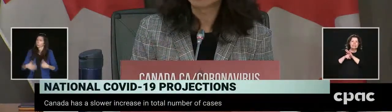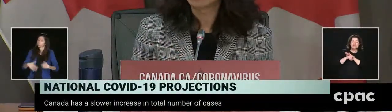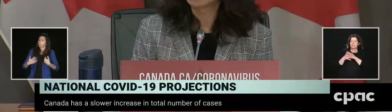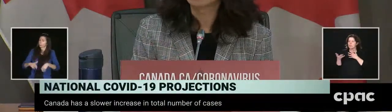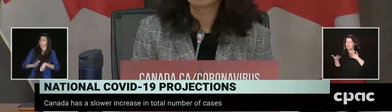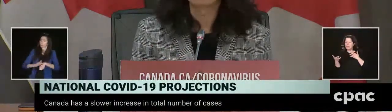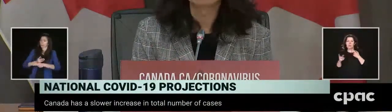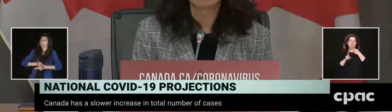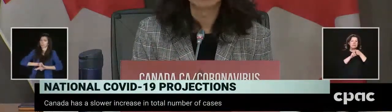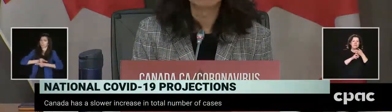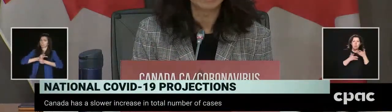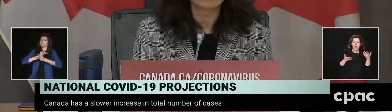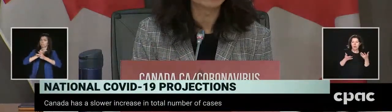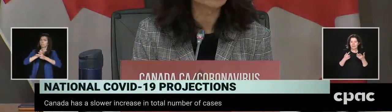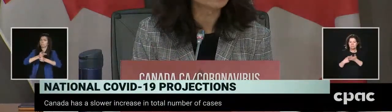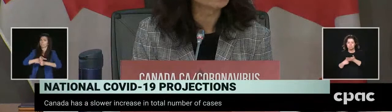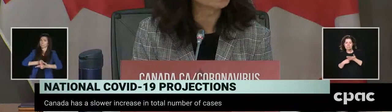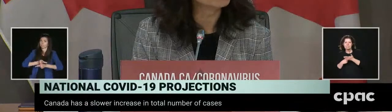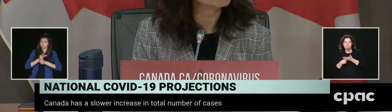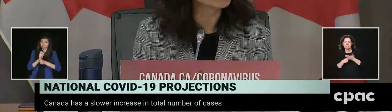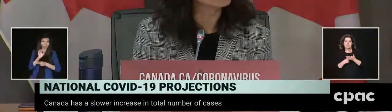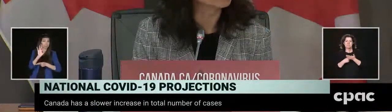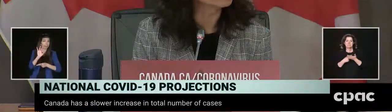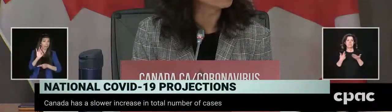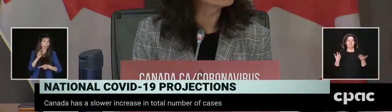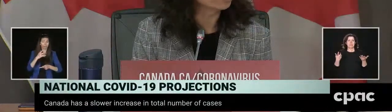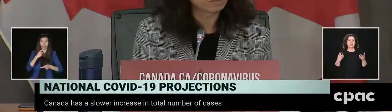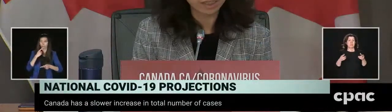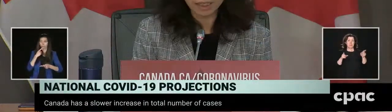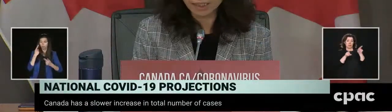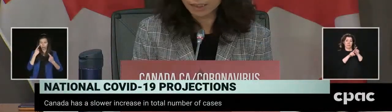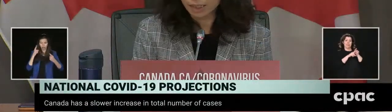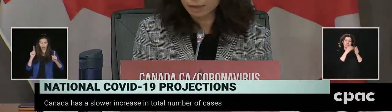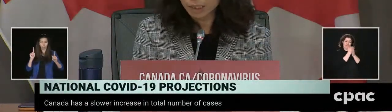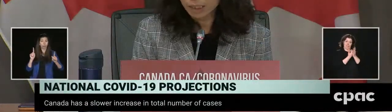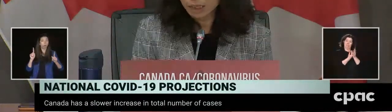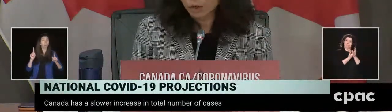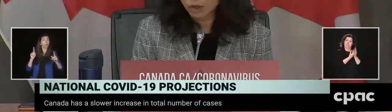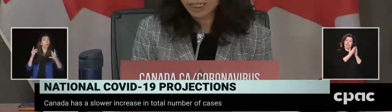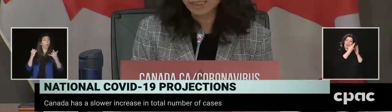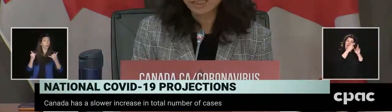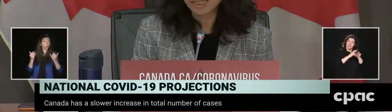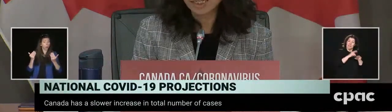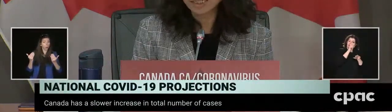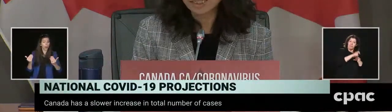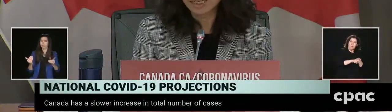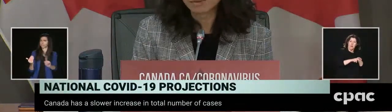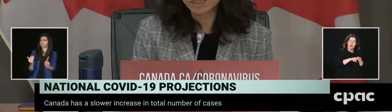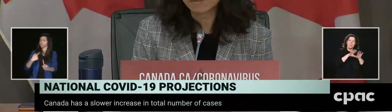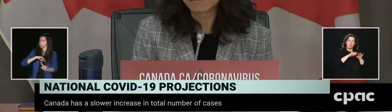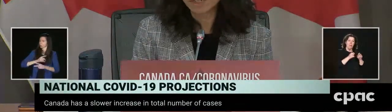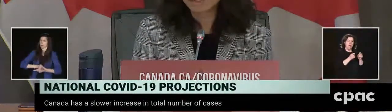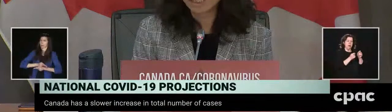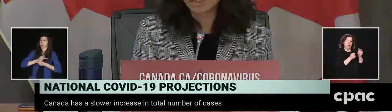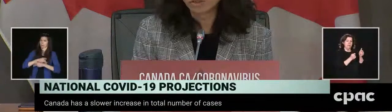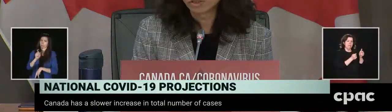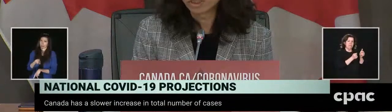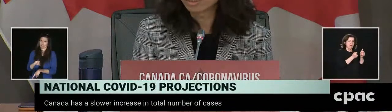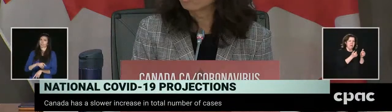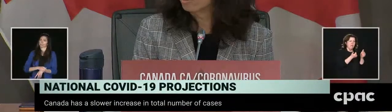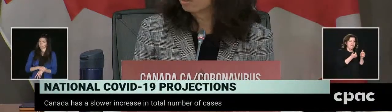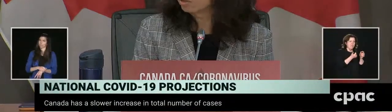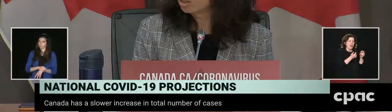them, depending on our data and what that shows at that time? All I can say is that it will be a